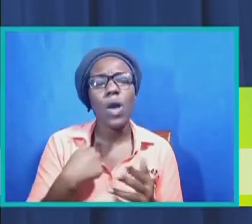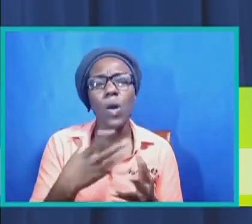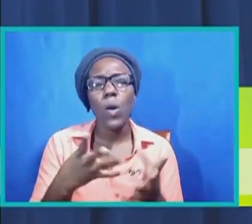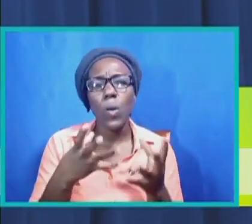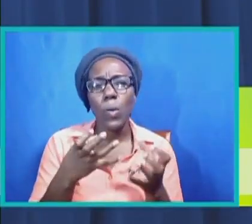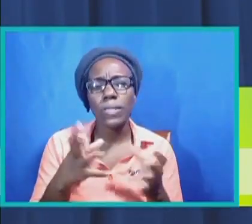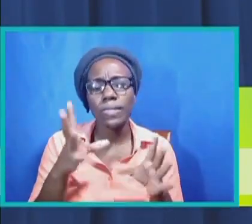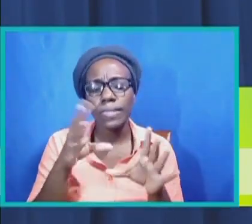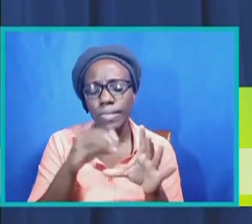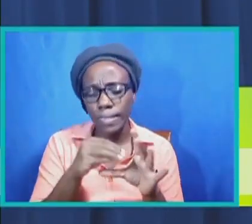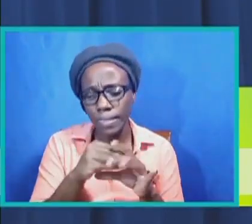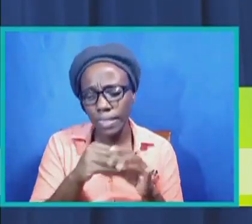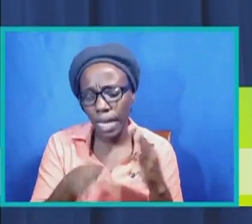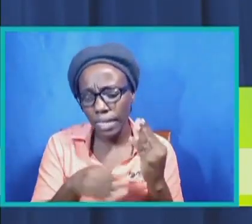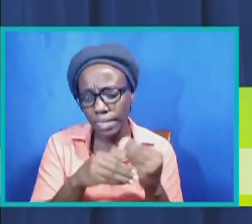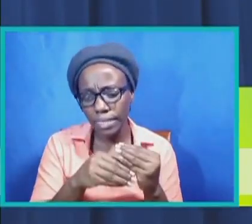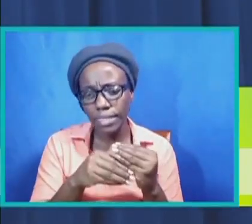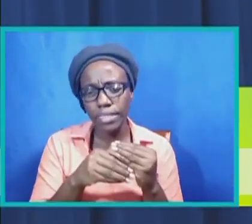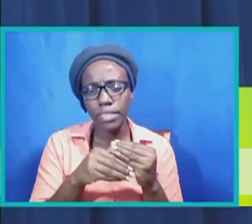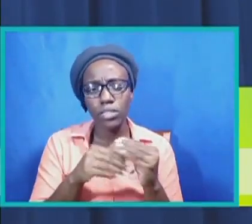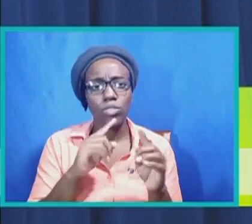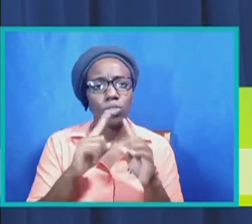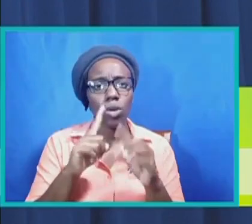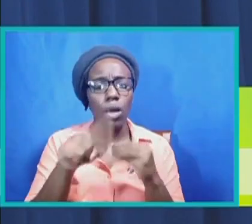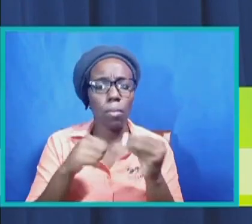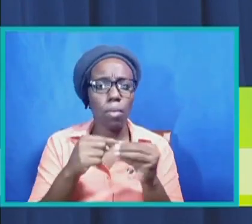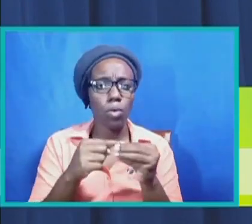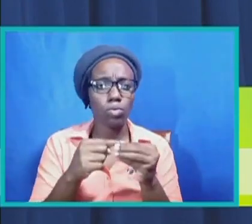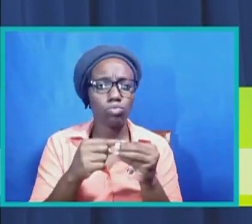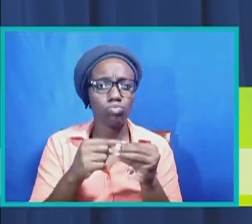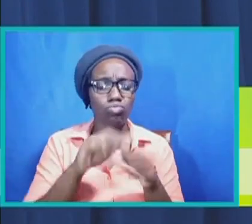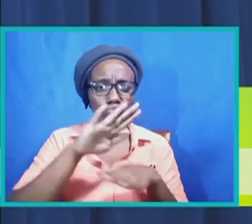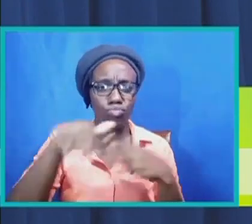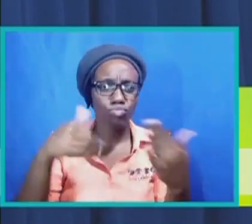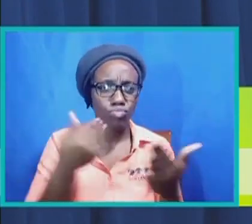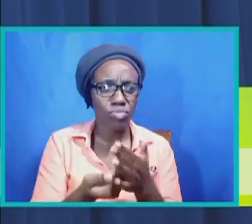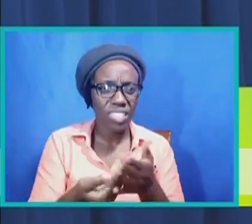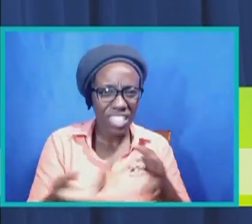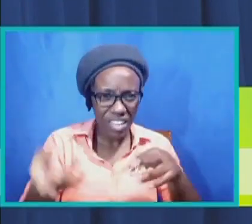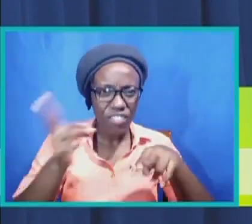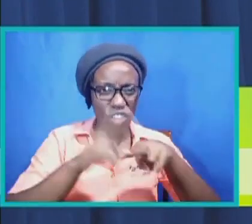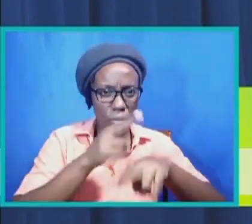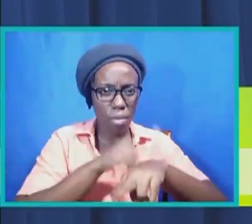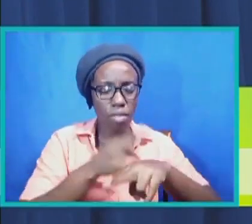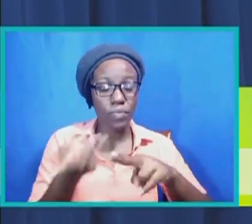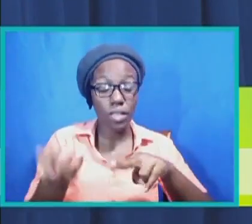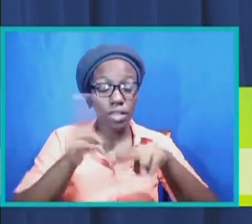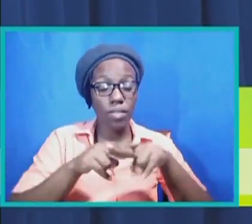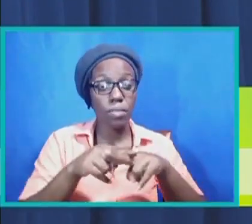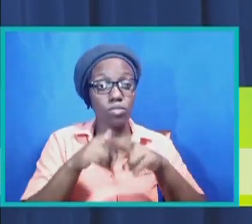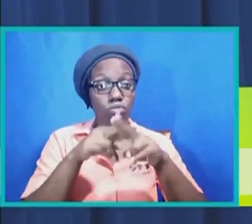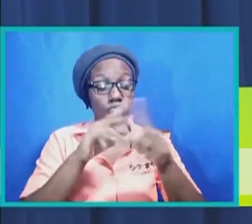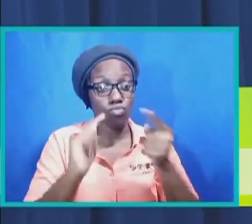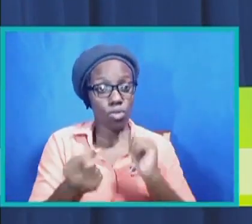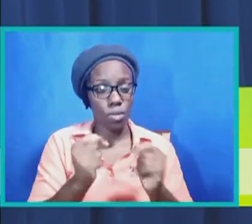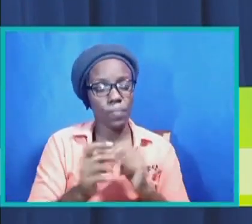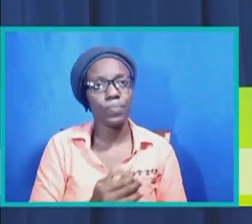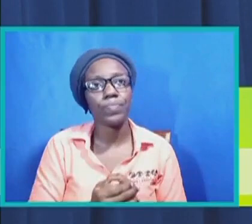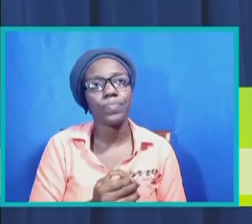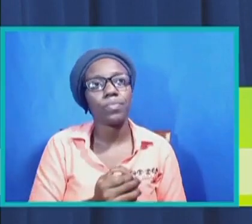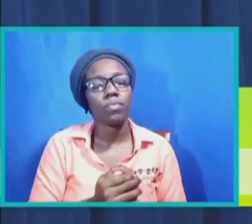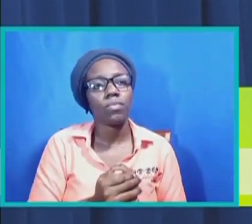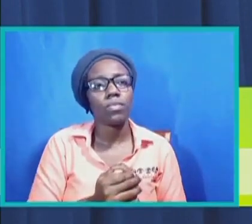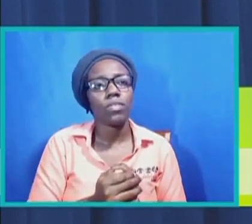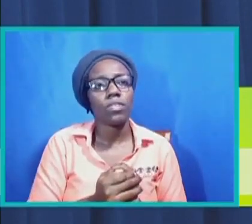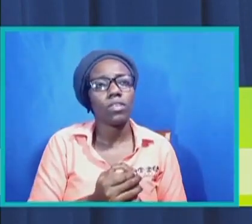about development, holistic development of children. An observation of mine over the years, when you